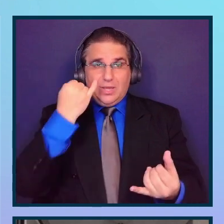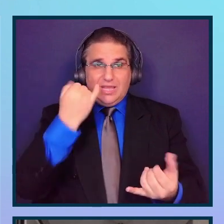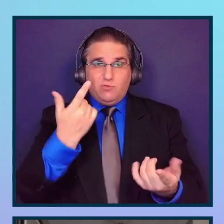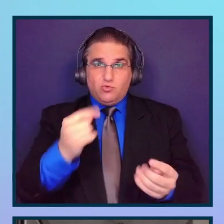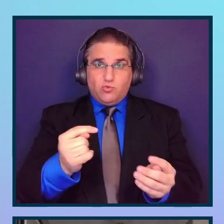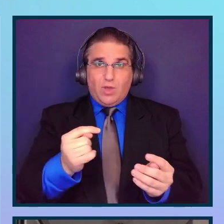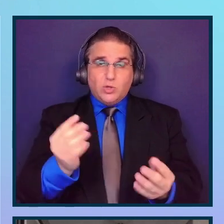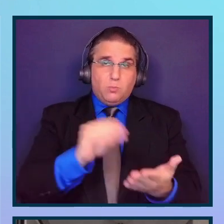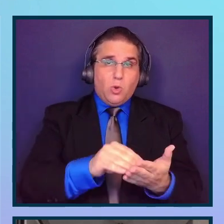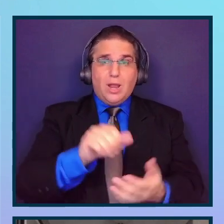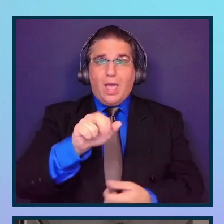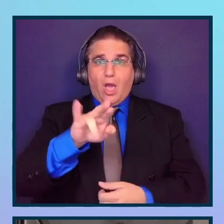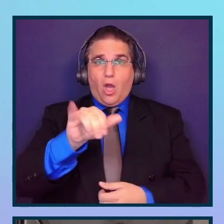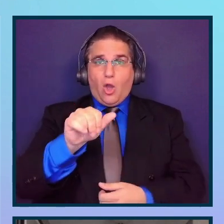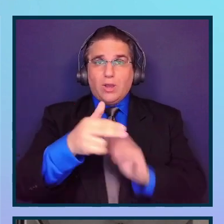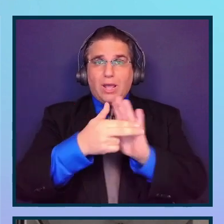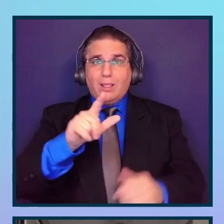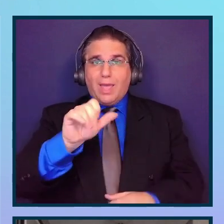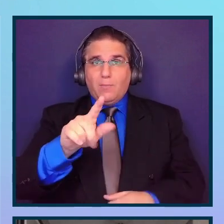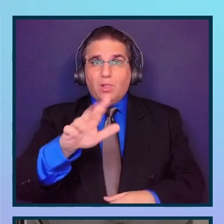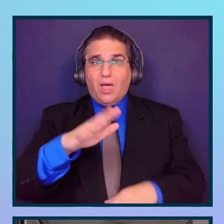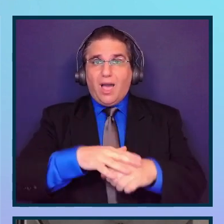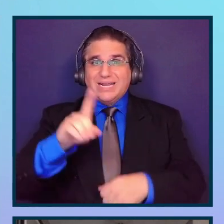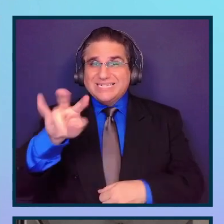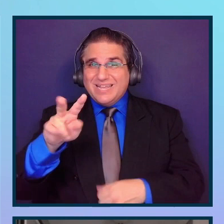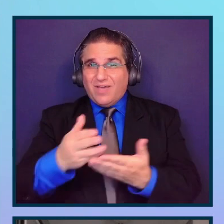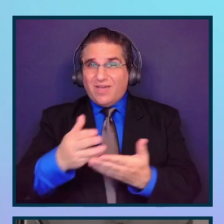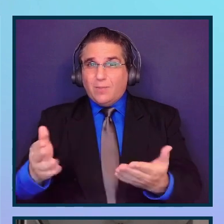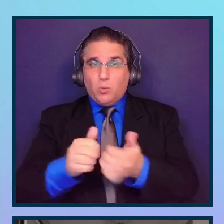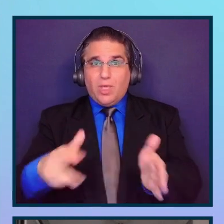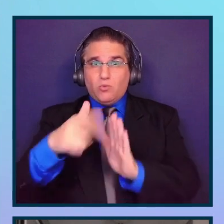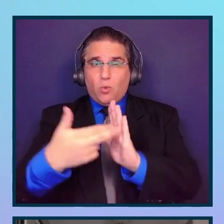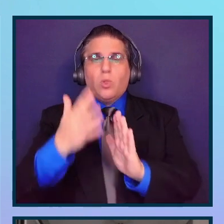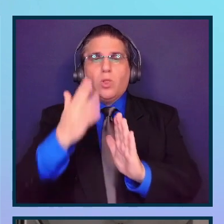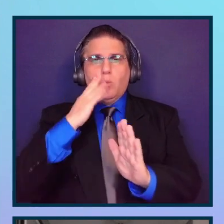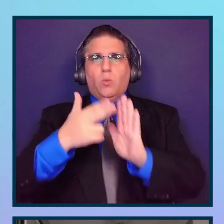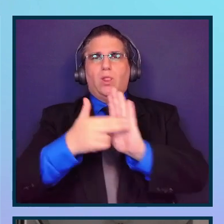put, for example, ARIA label on a div element without a role, we will flag that.